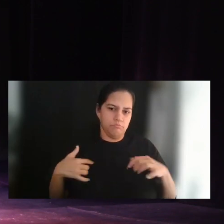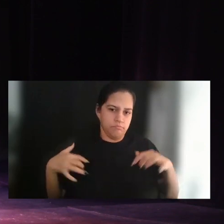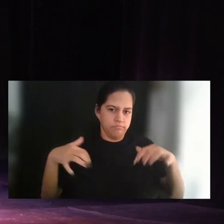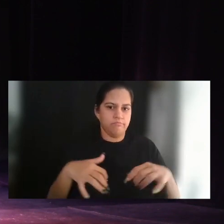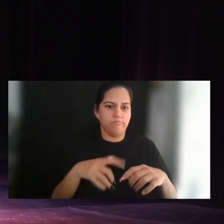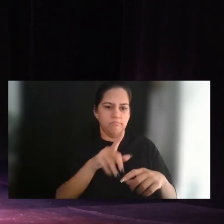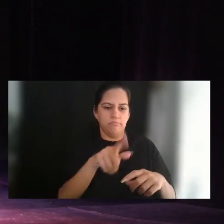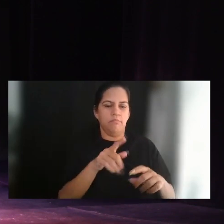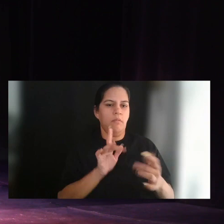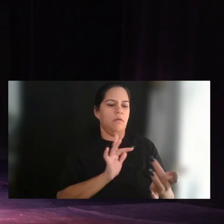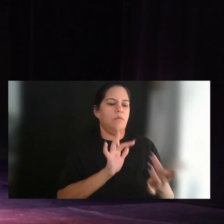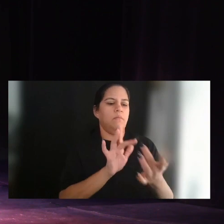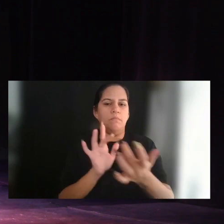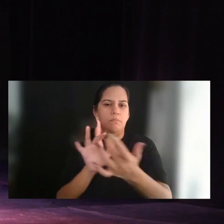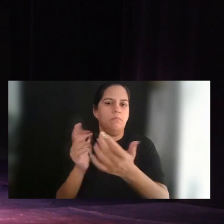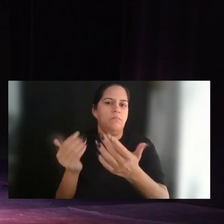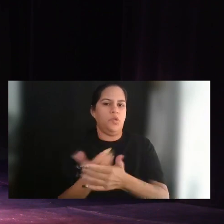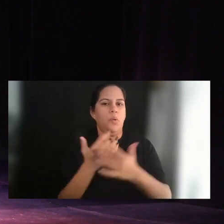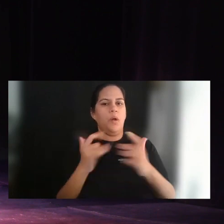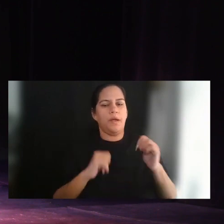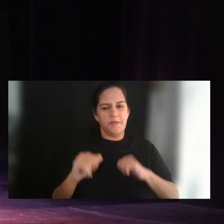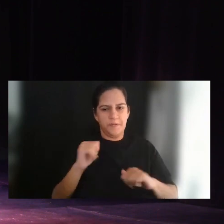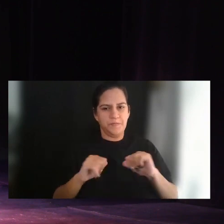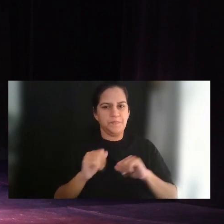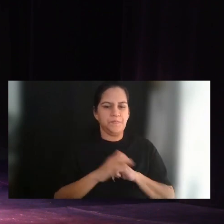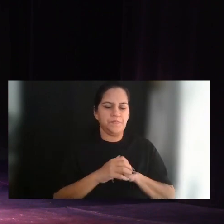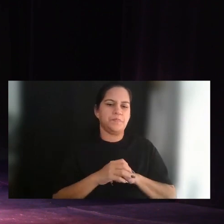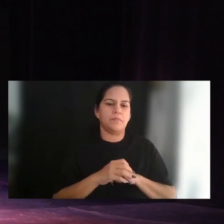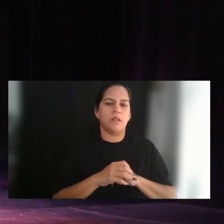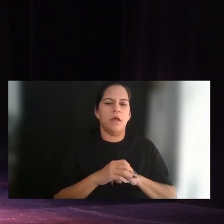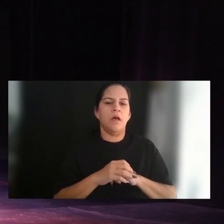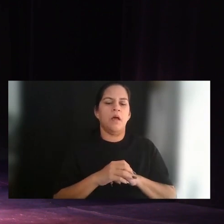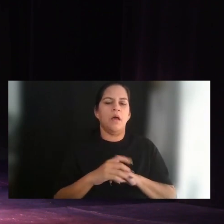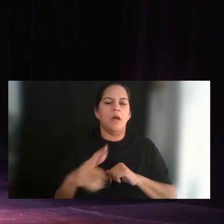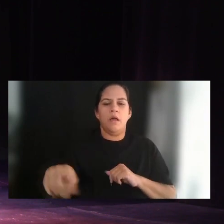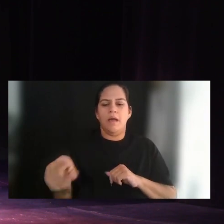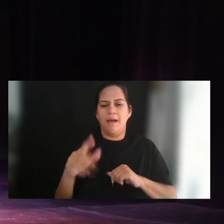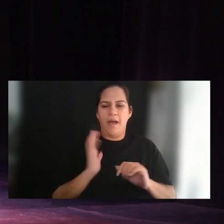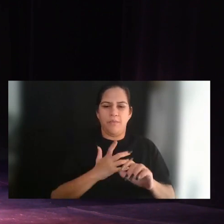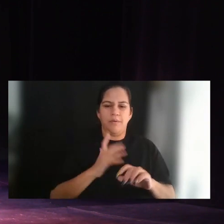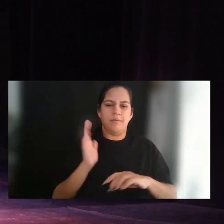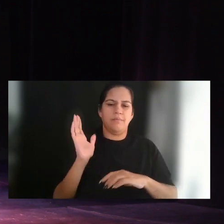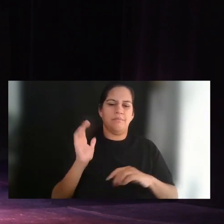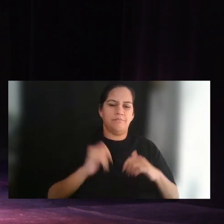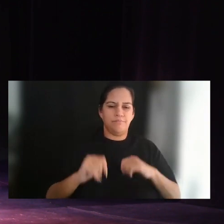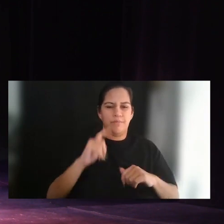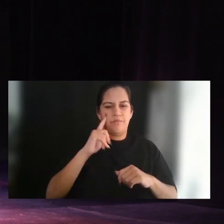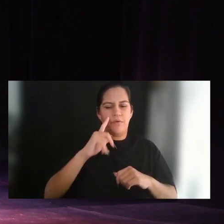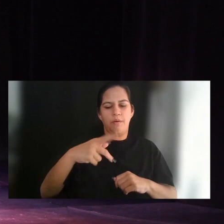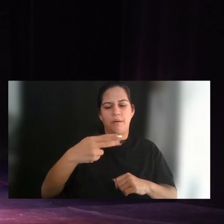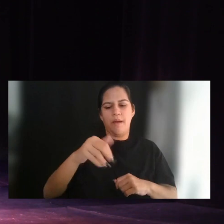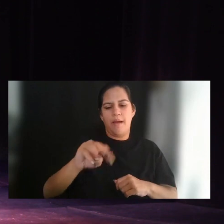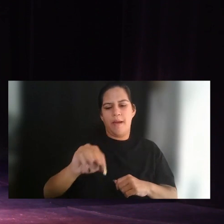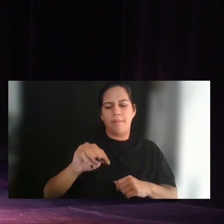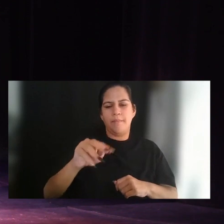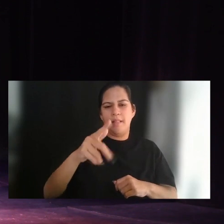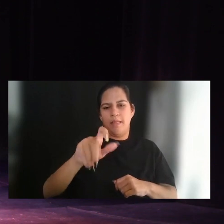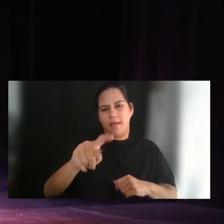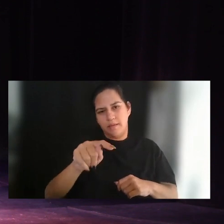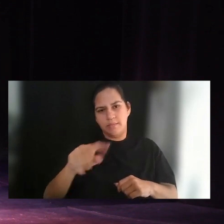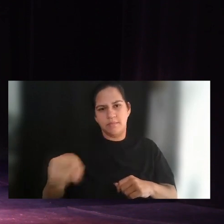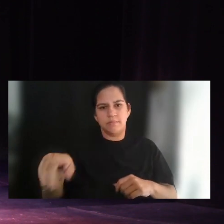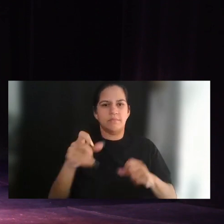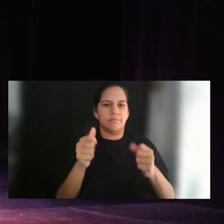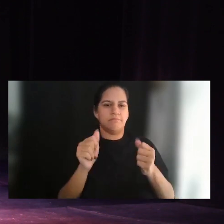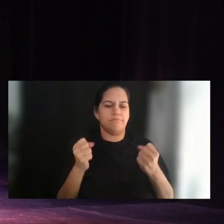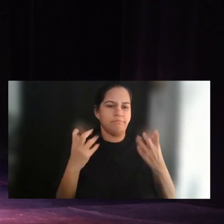audiences. So in 2022, our production of Hamlet, a fully integrated bilingual English and American Sign Language production, toured across the states